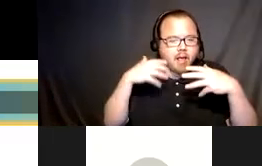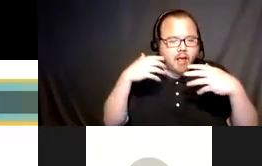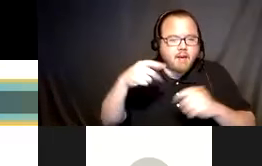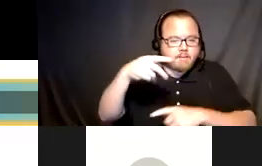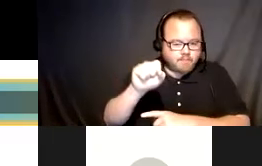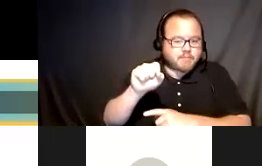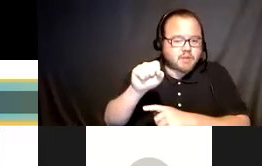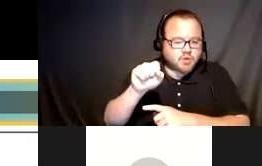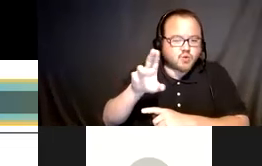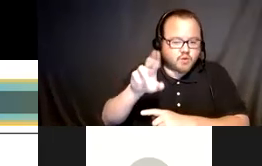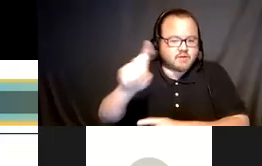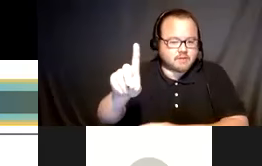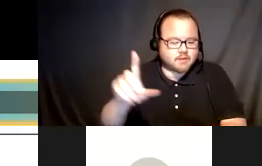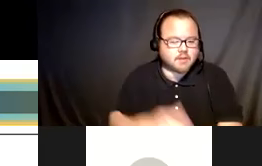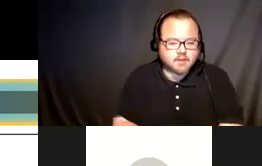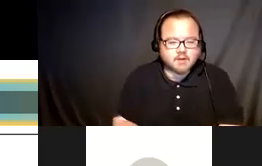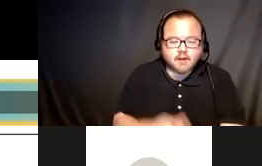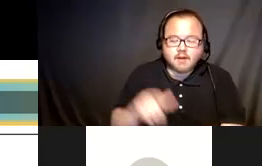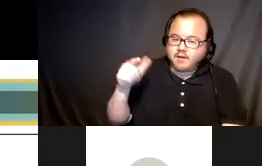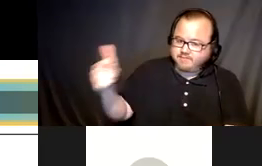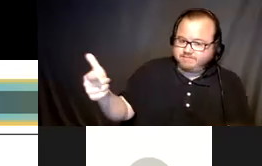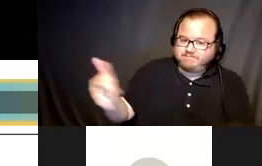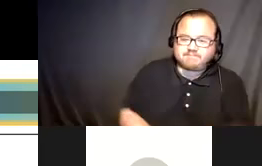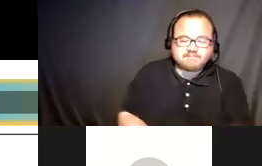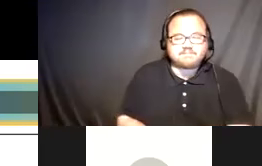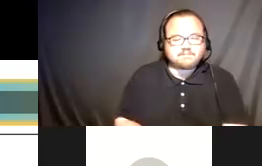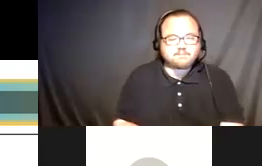Unified. And Lisa, I'll turn the floor to you.